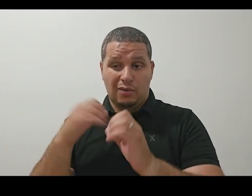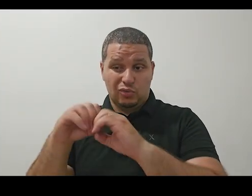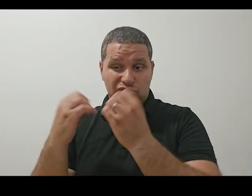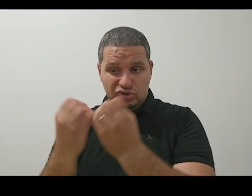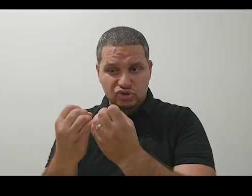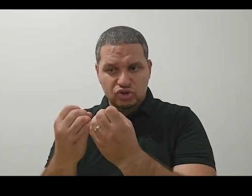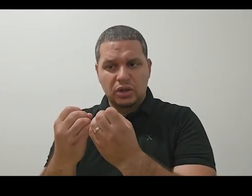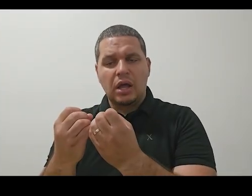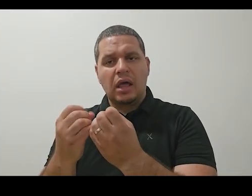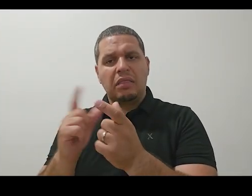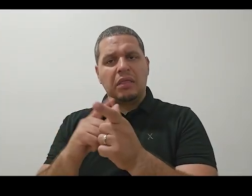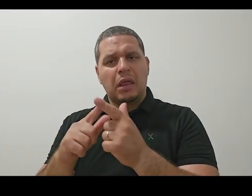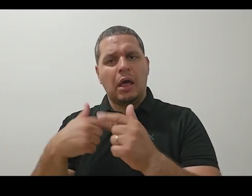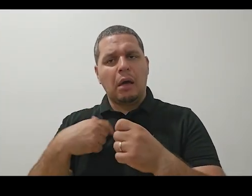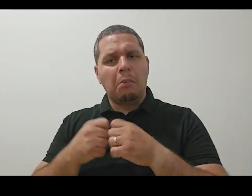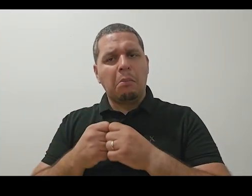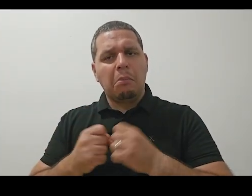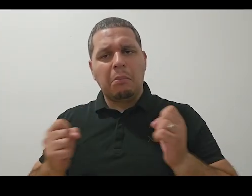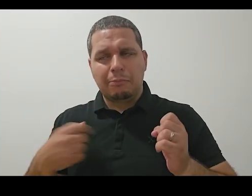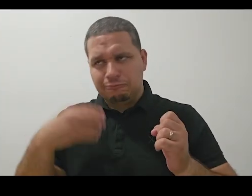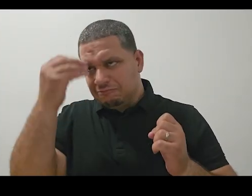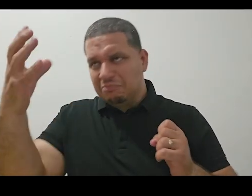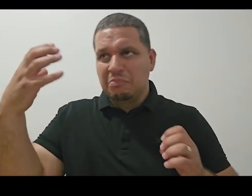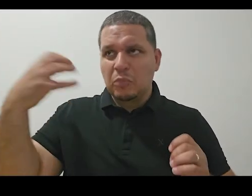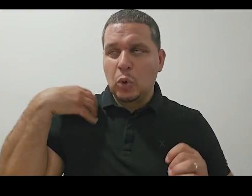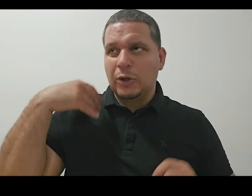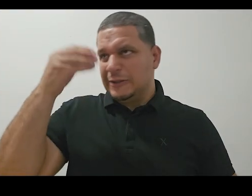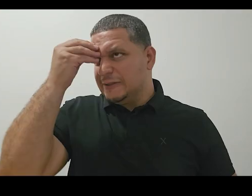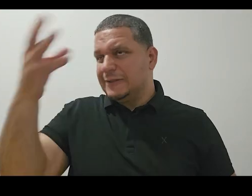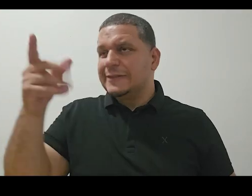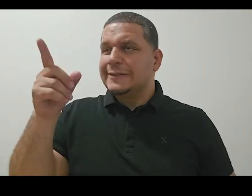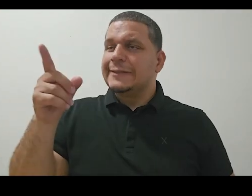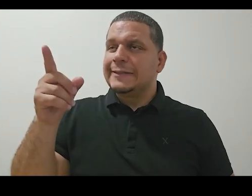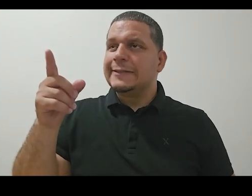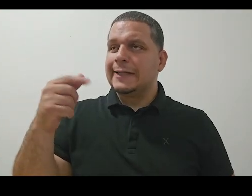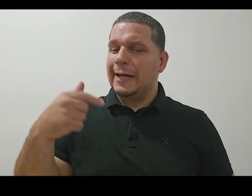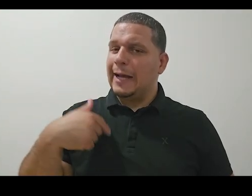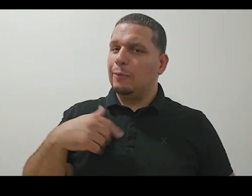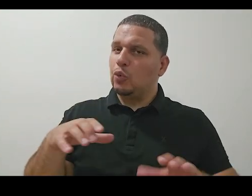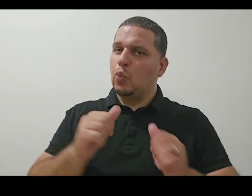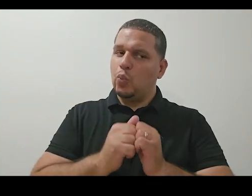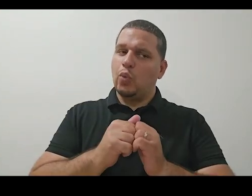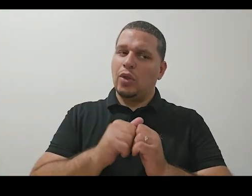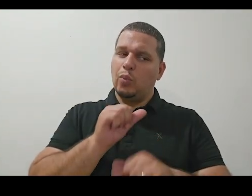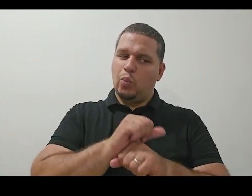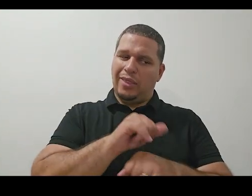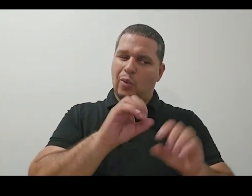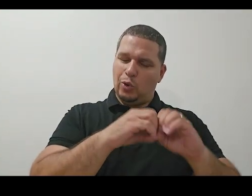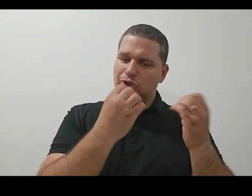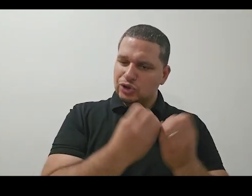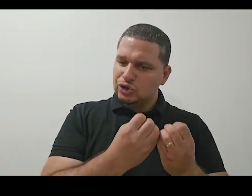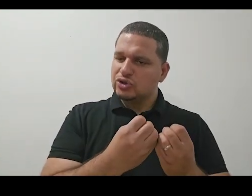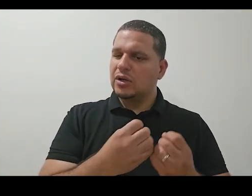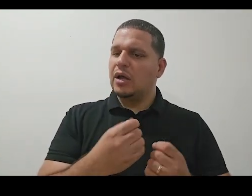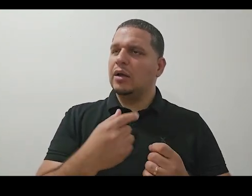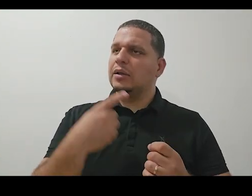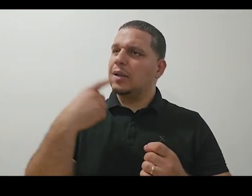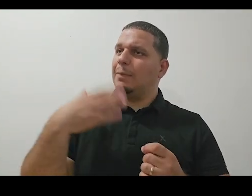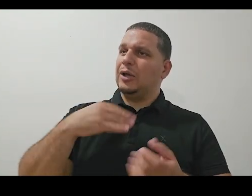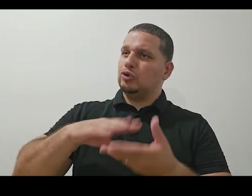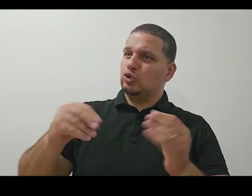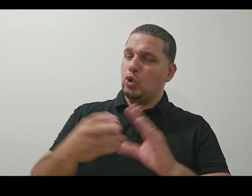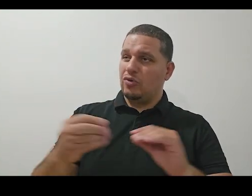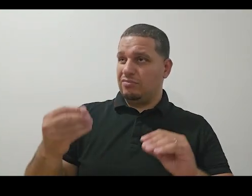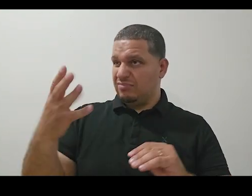to kind of come out to my bosses and say, hey, I'm doing work with NAMI, and I'm telling my story